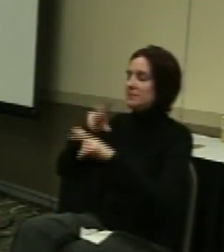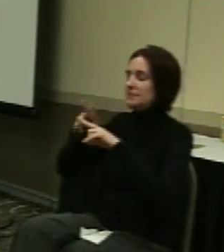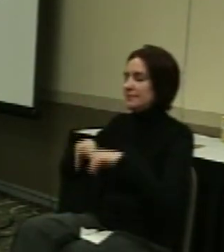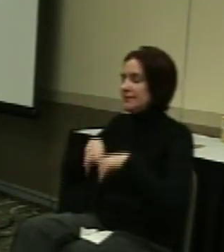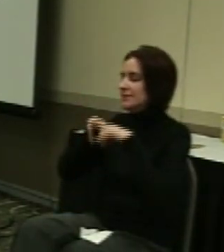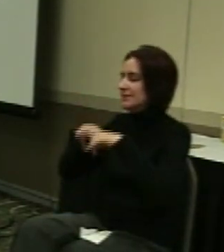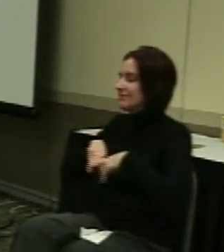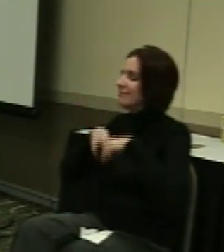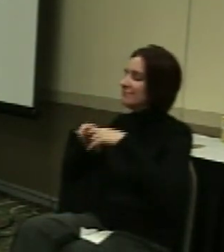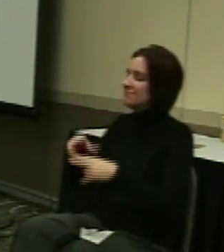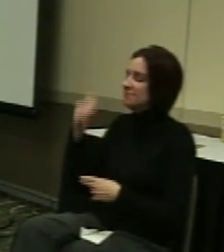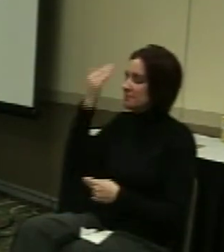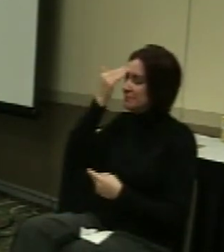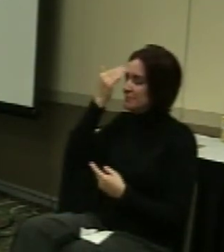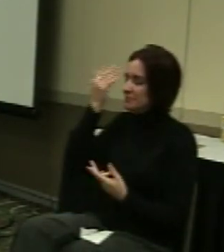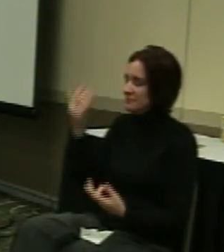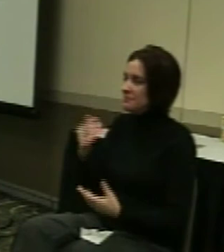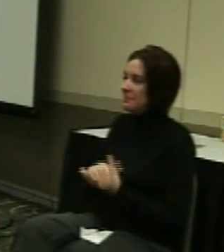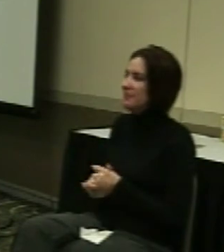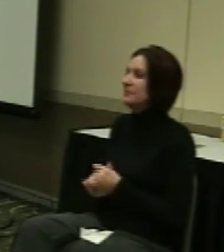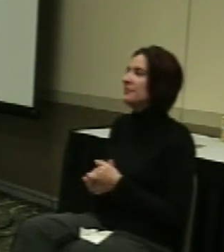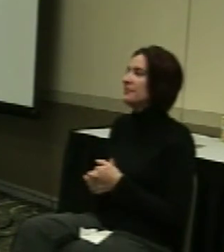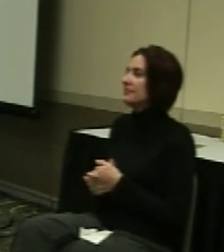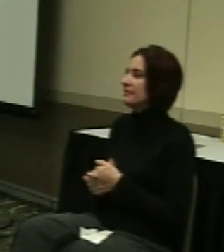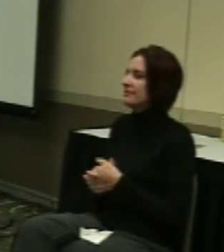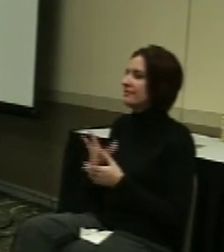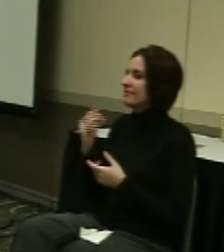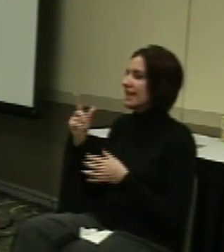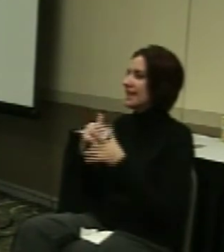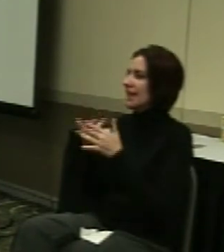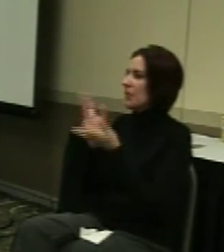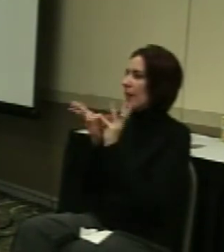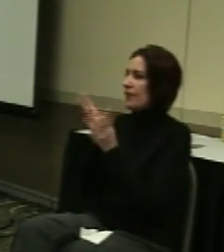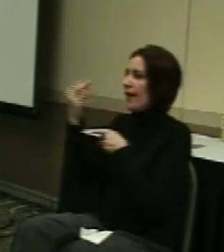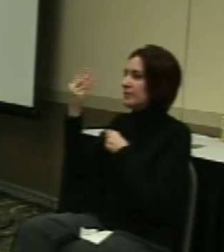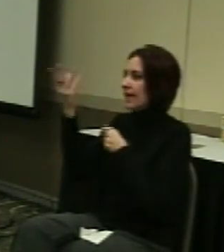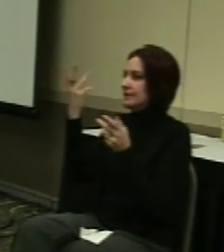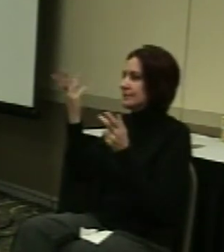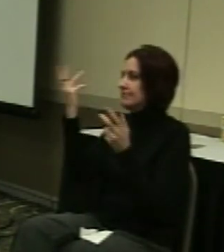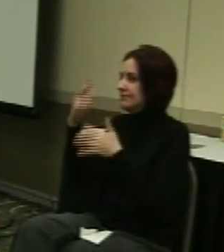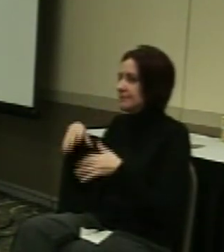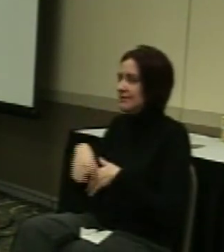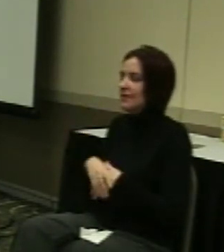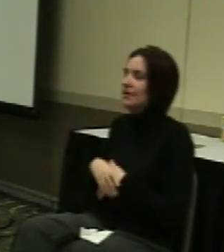and who knows what kind of weather we have outside and everything else.